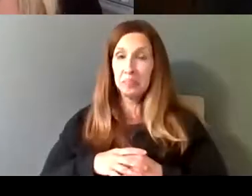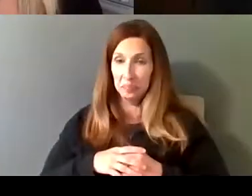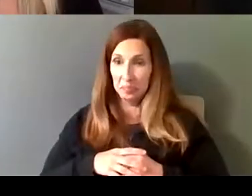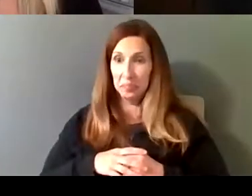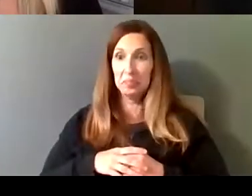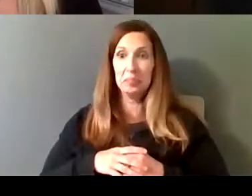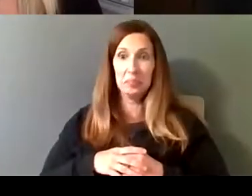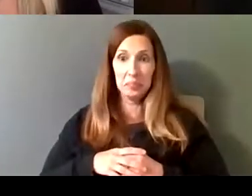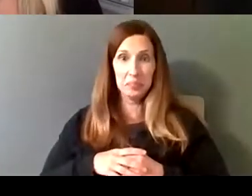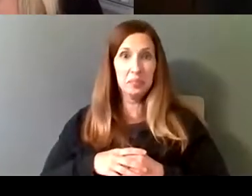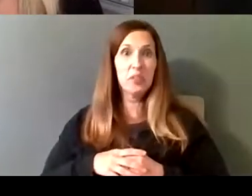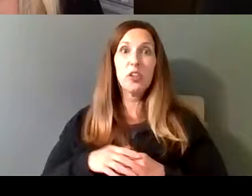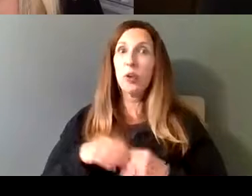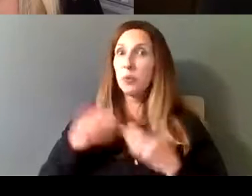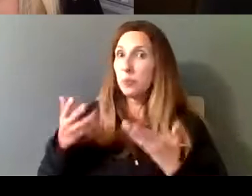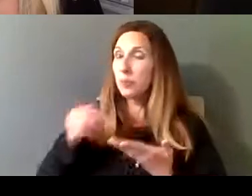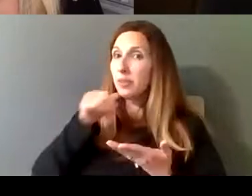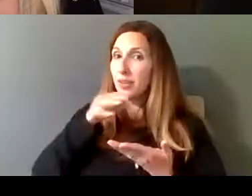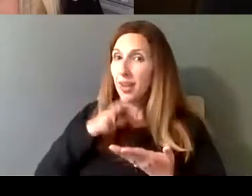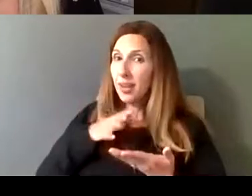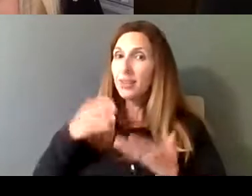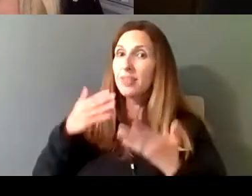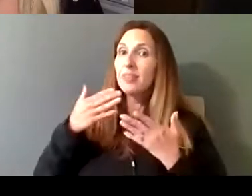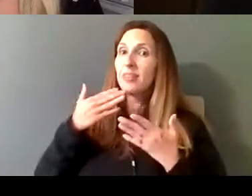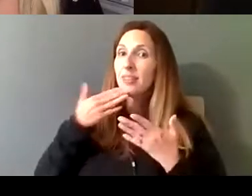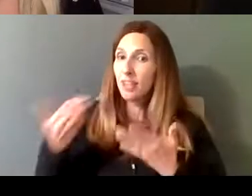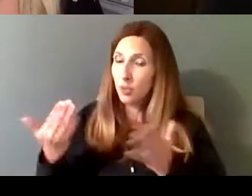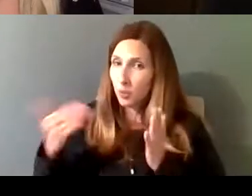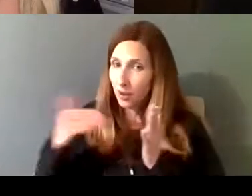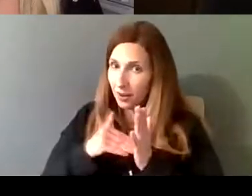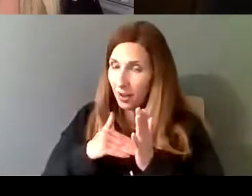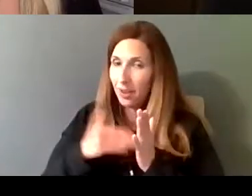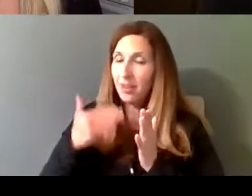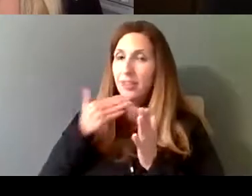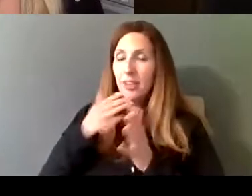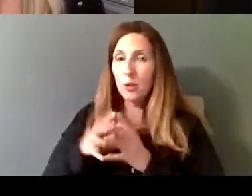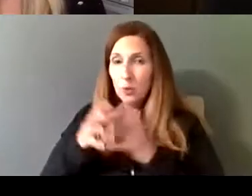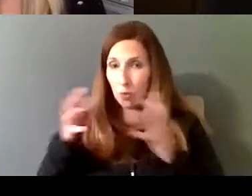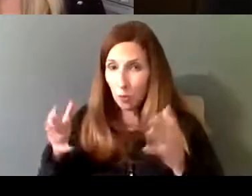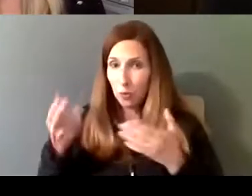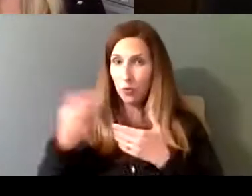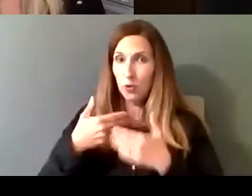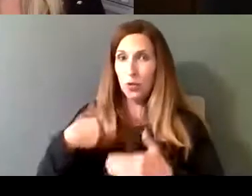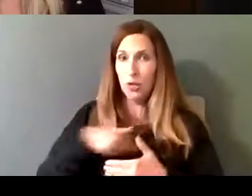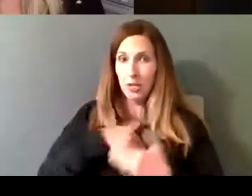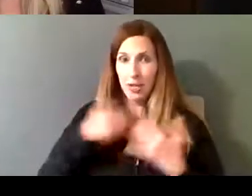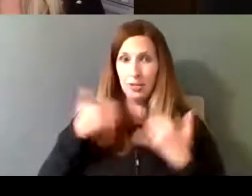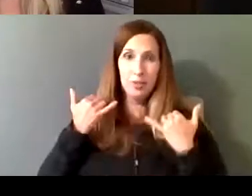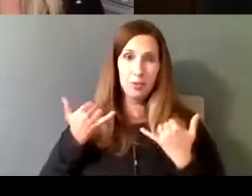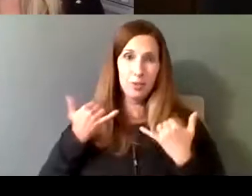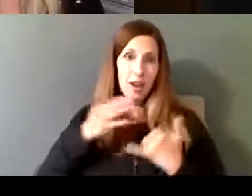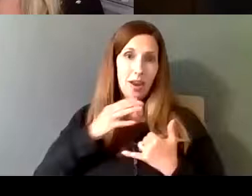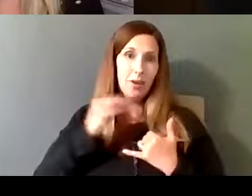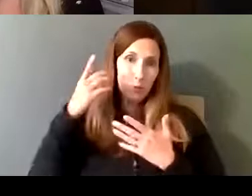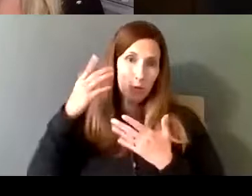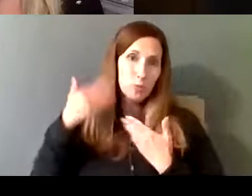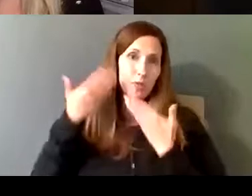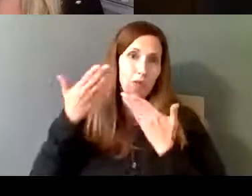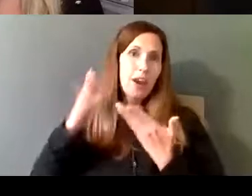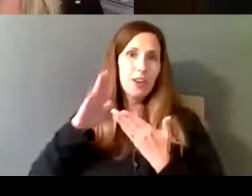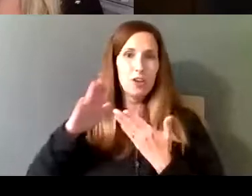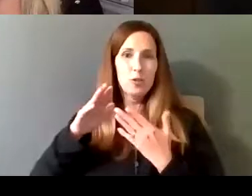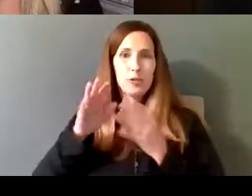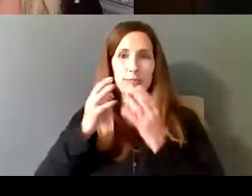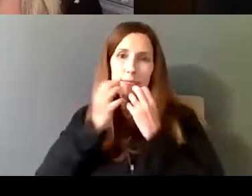said, ladies, thank you again. Thank you so much for joining us today and for providing your valuable